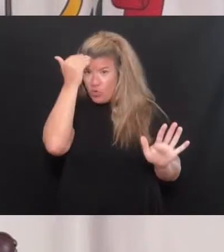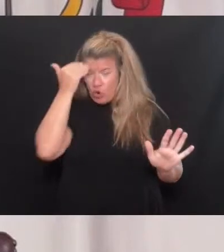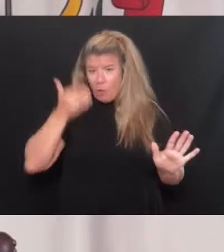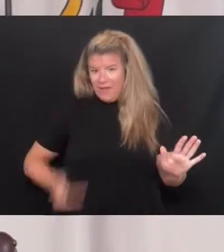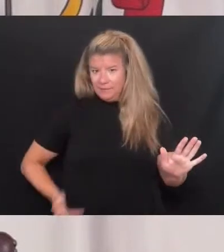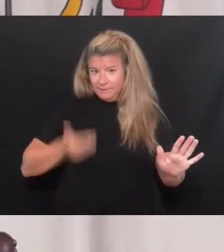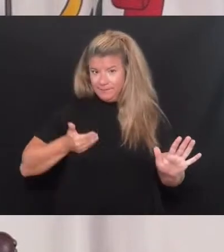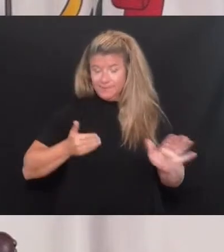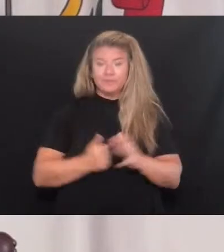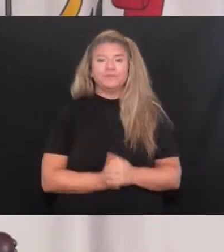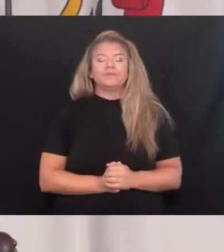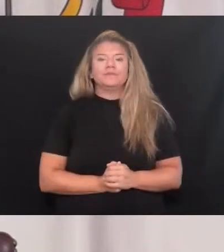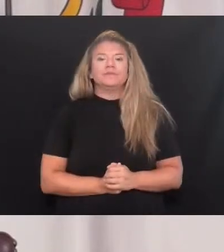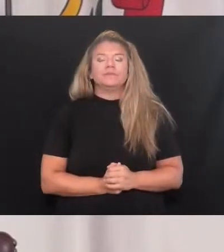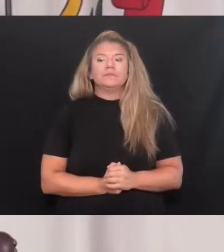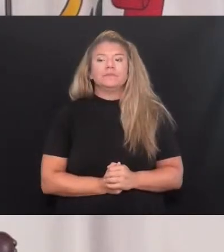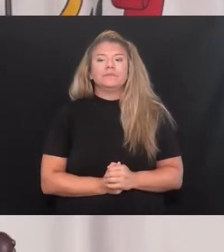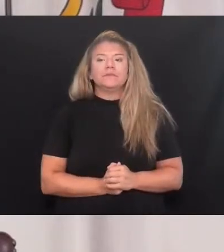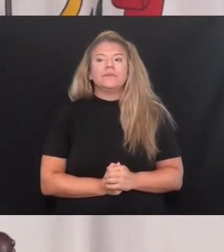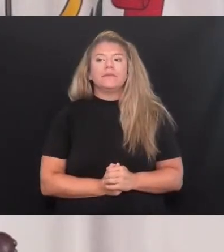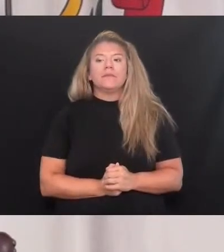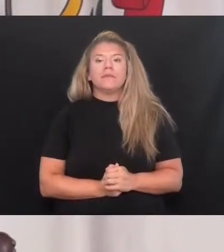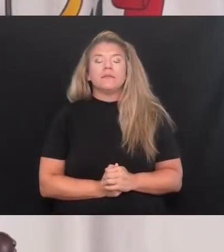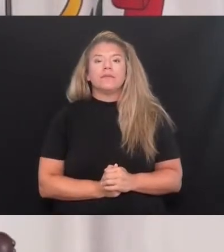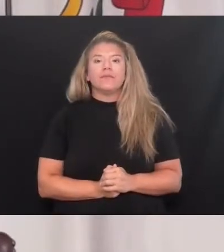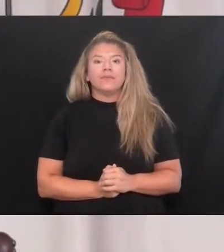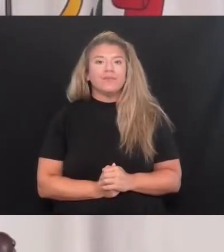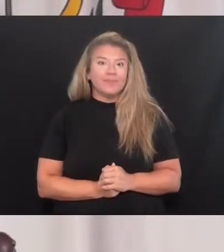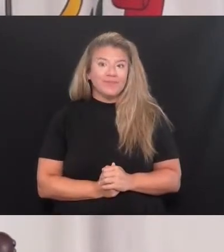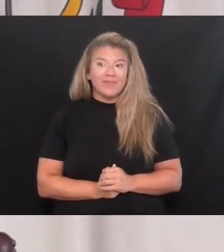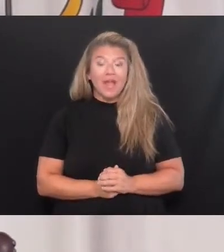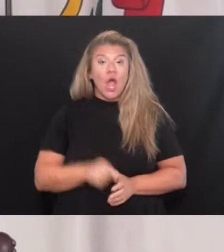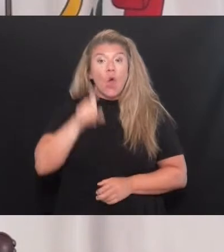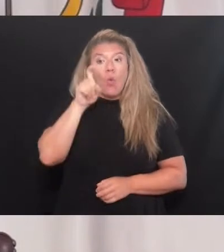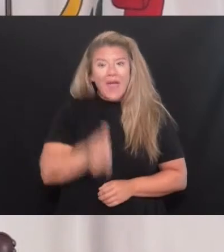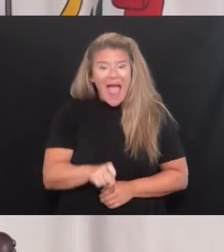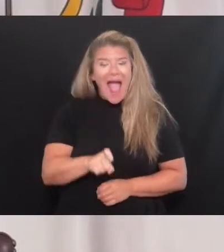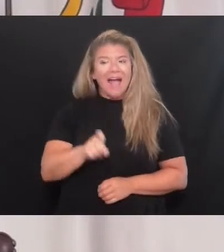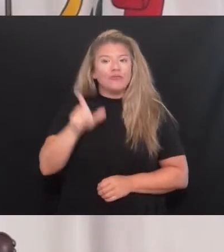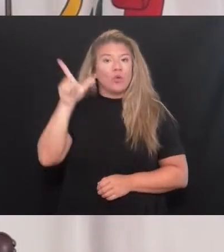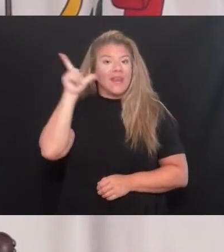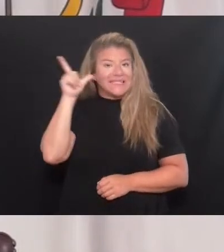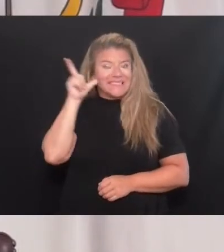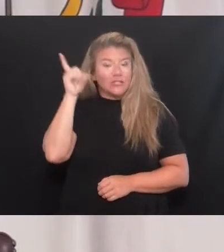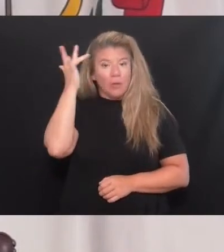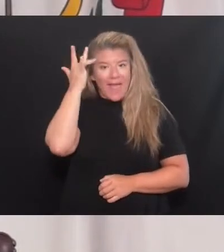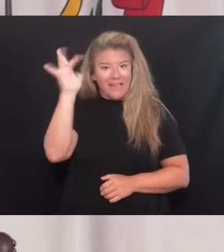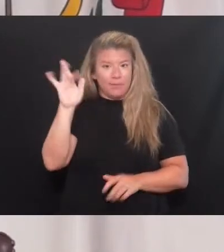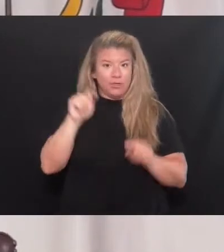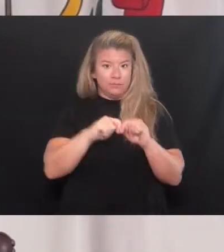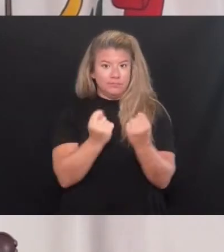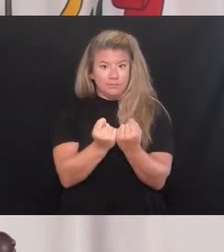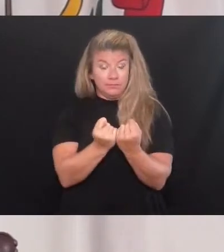Listen, we have got to listen to the experts, do we not? Do we not